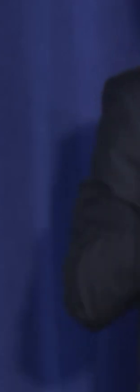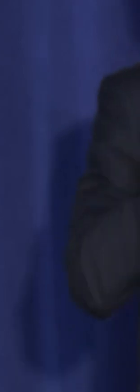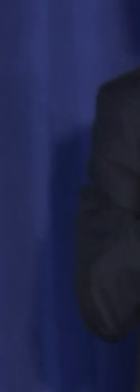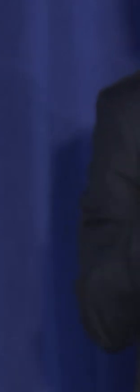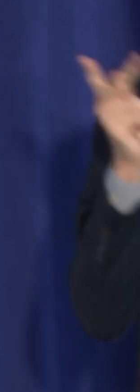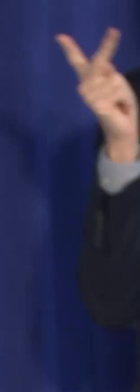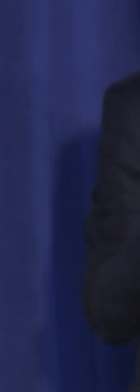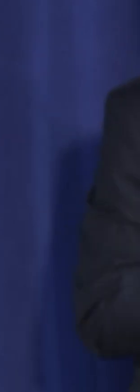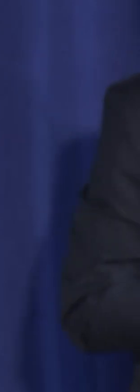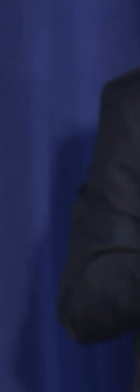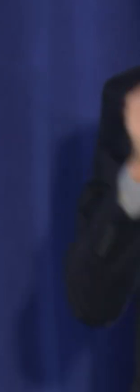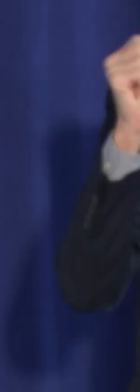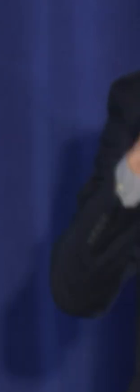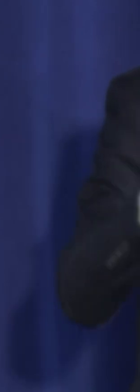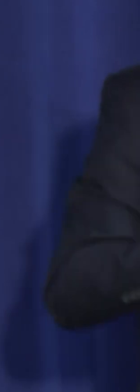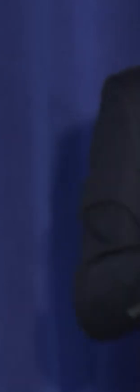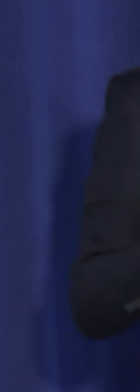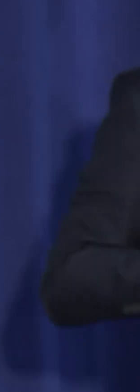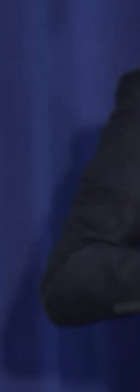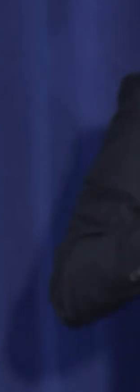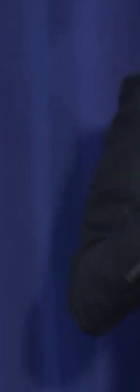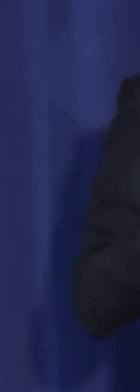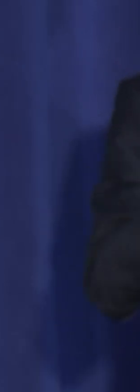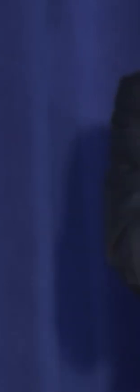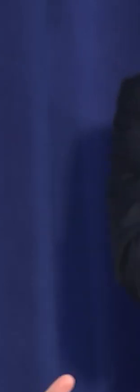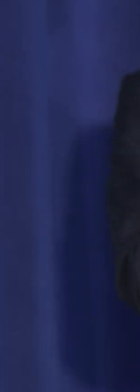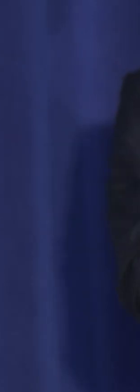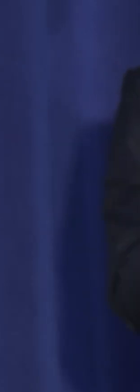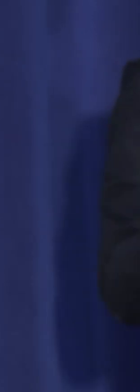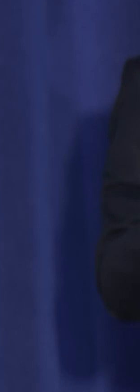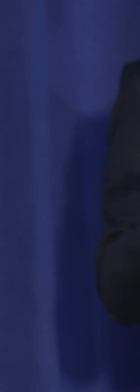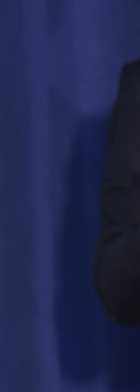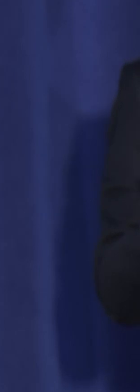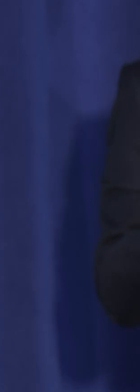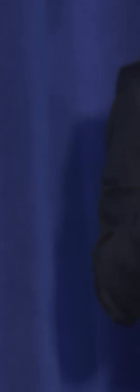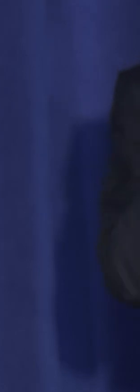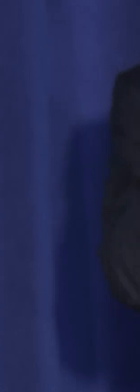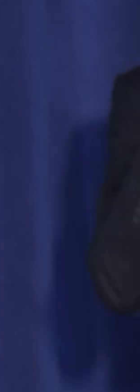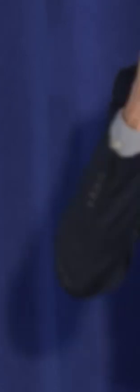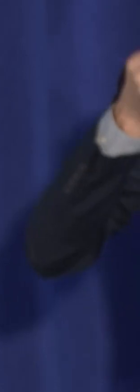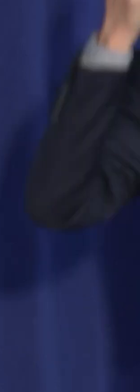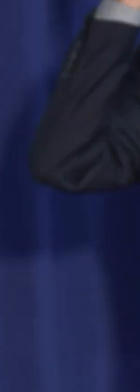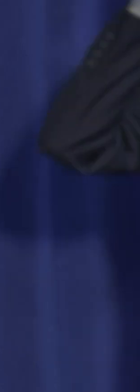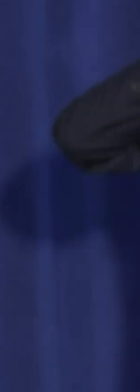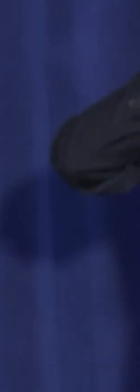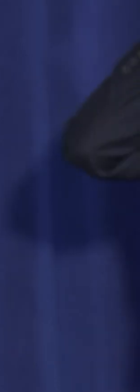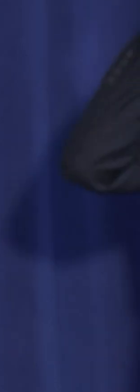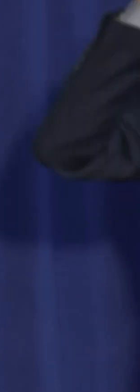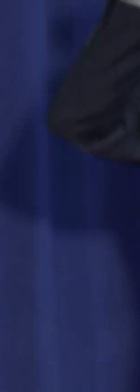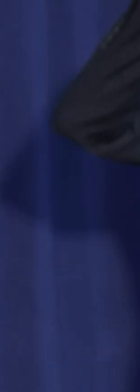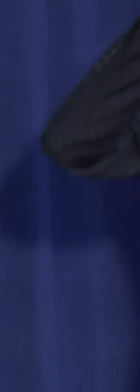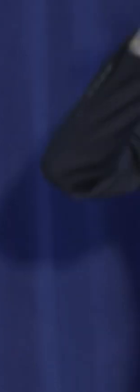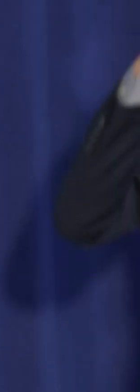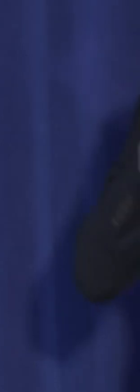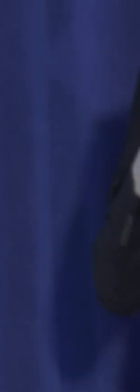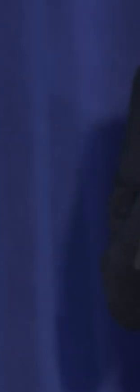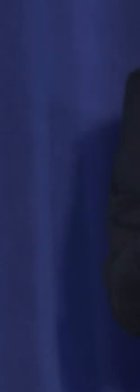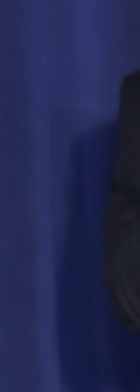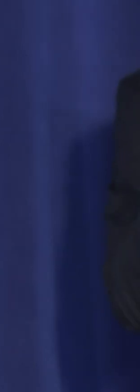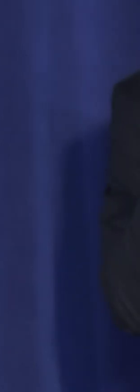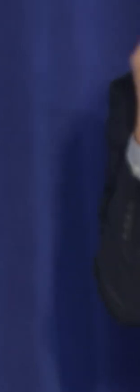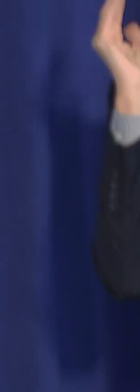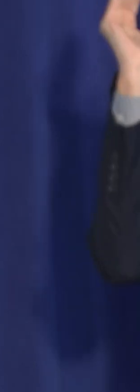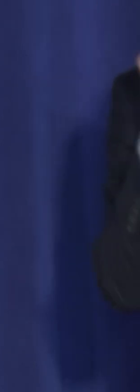vaccine, their risk is just so much higher, even for these bad outcomes, that it is way worse for them. And I just want fewer Chicagoans